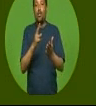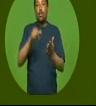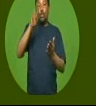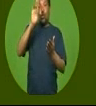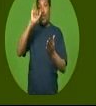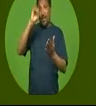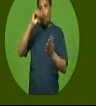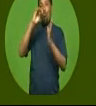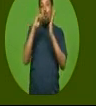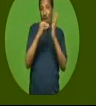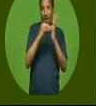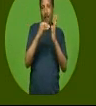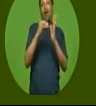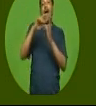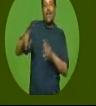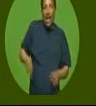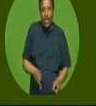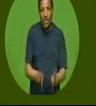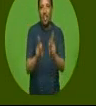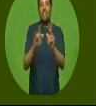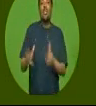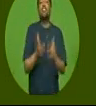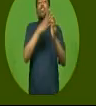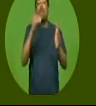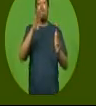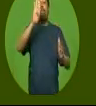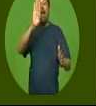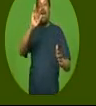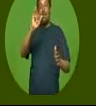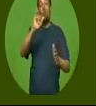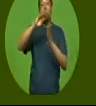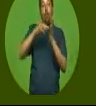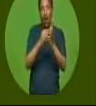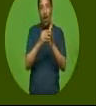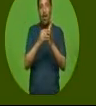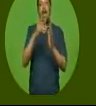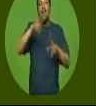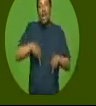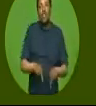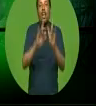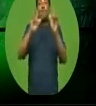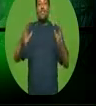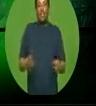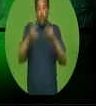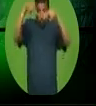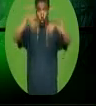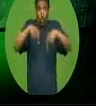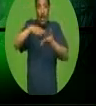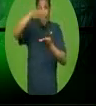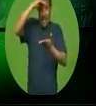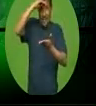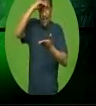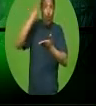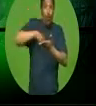Uni-Modal agricultural strategy and the bimodal agricultural strategy. In